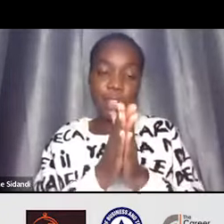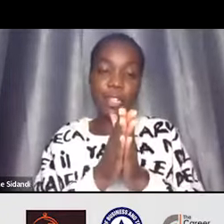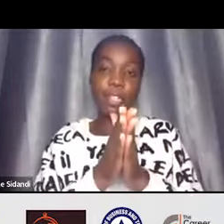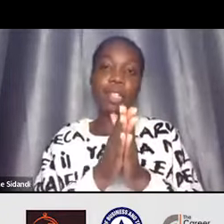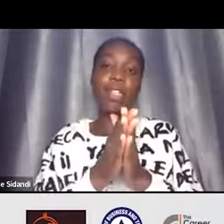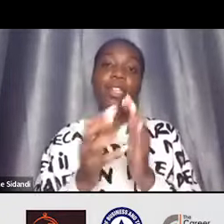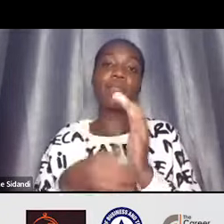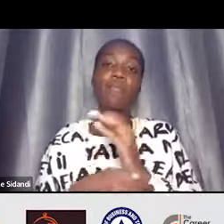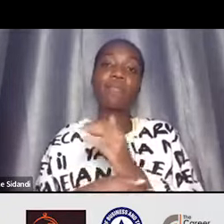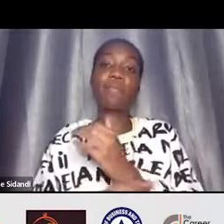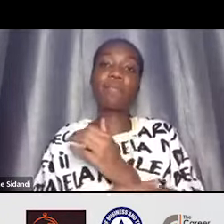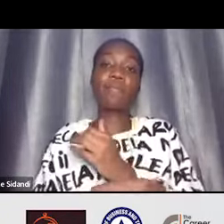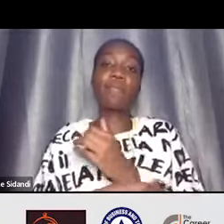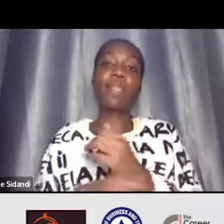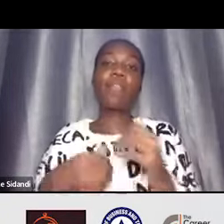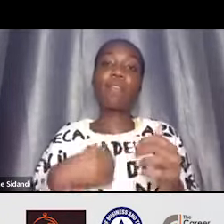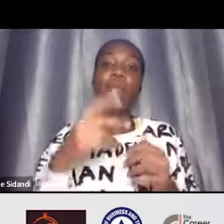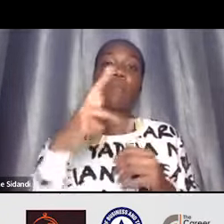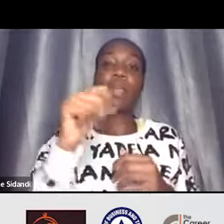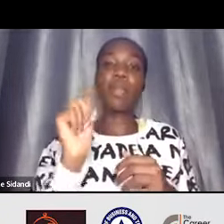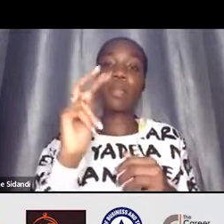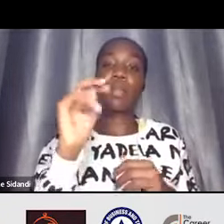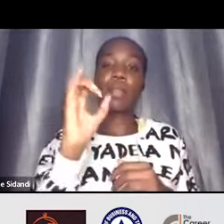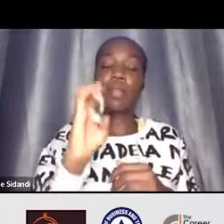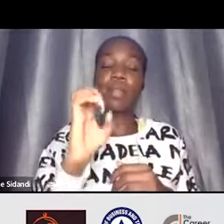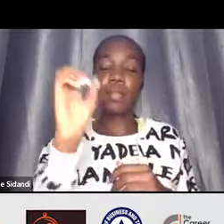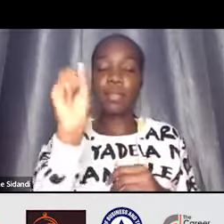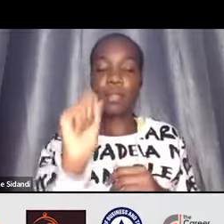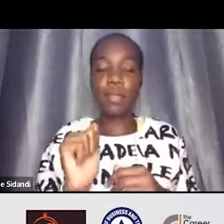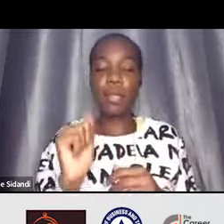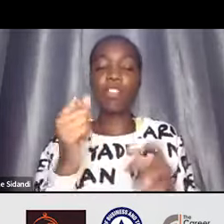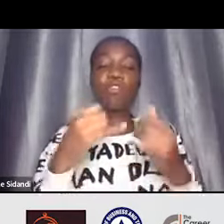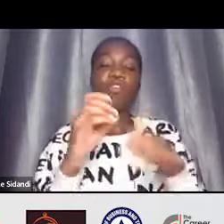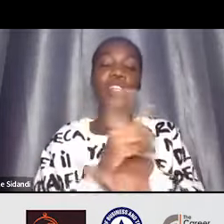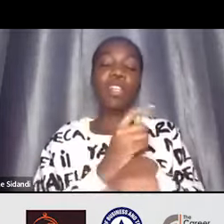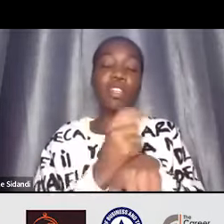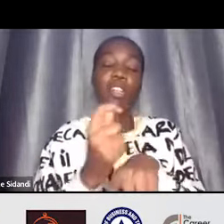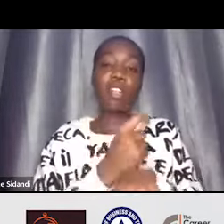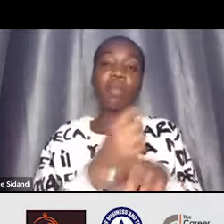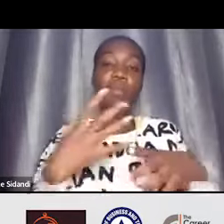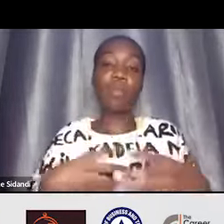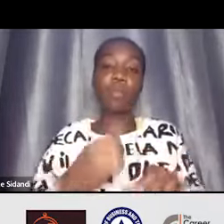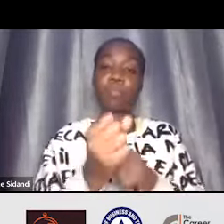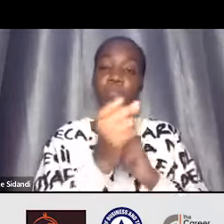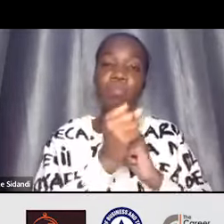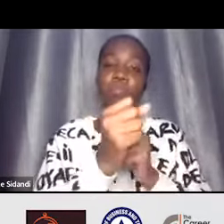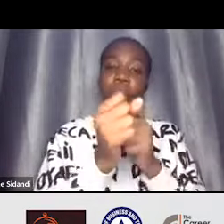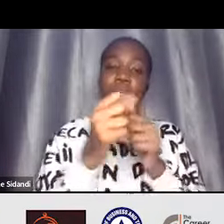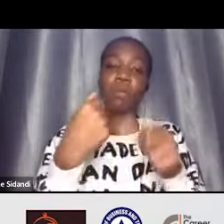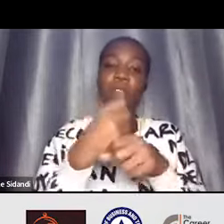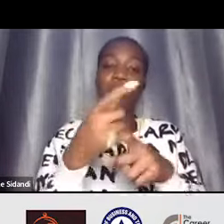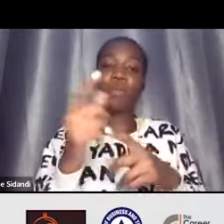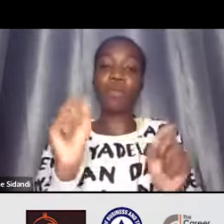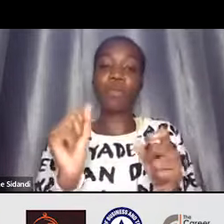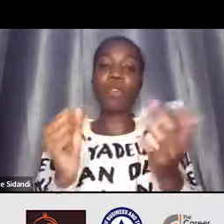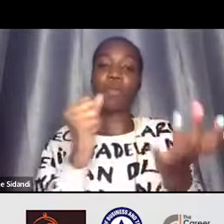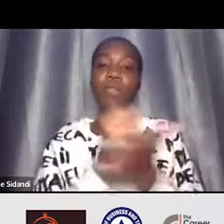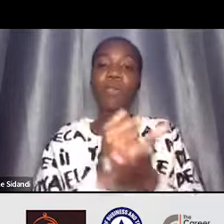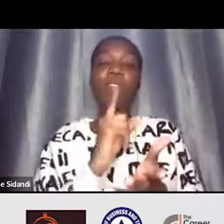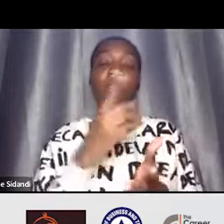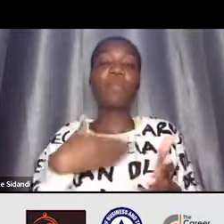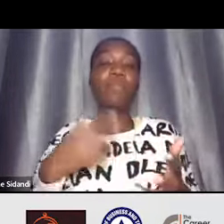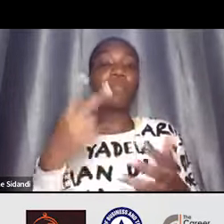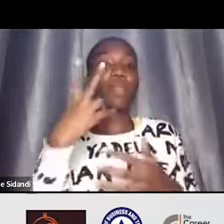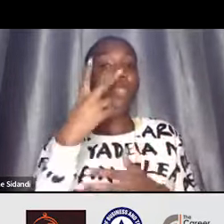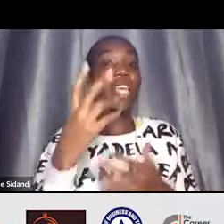out? Vanessa Training Institute, training people on carpentry, making you employable. So I've seen your comment.